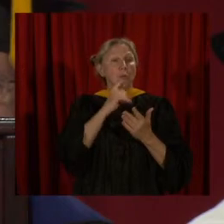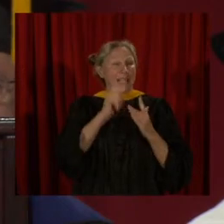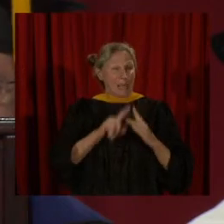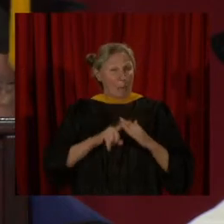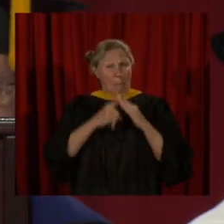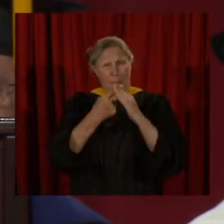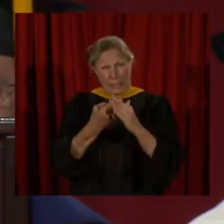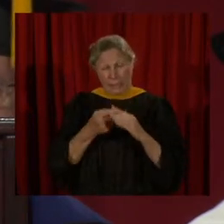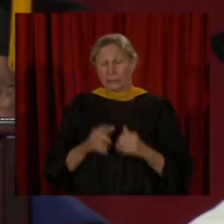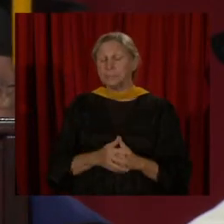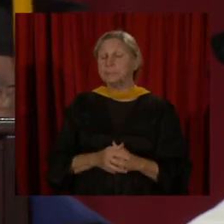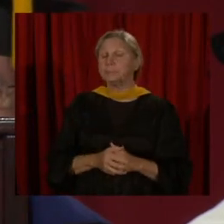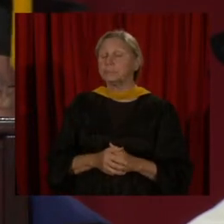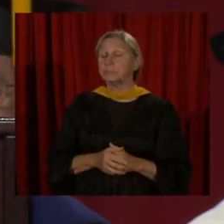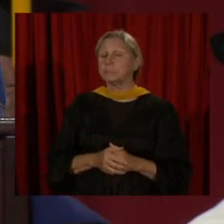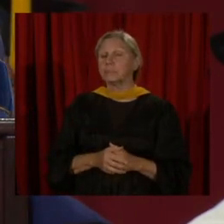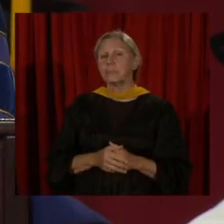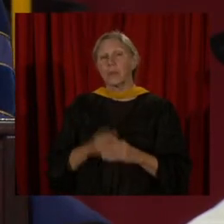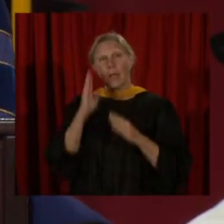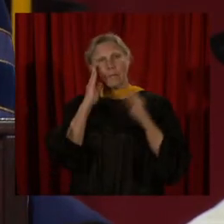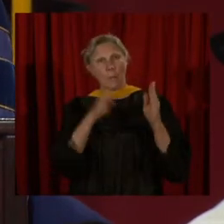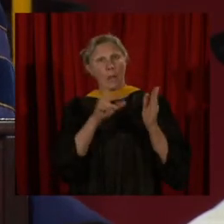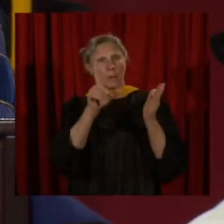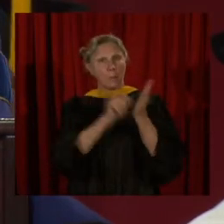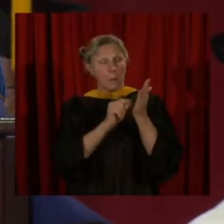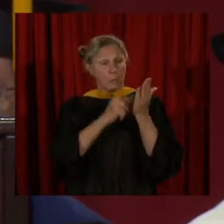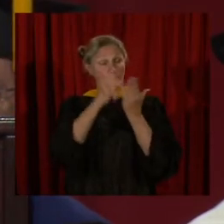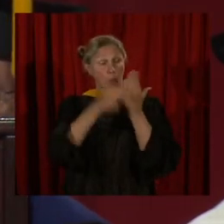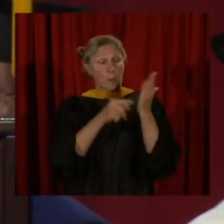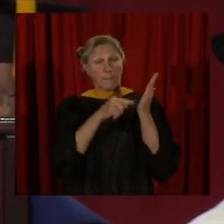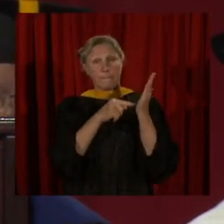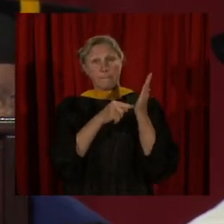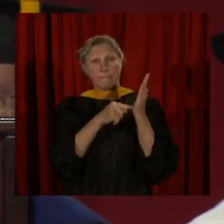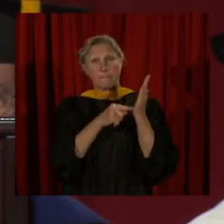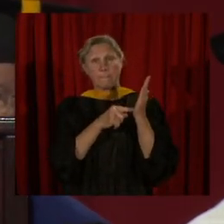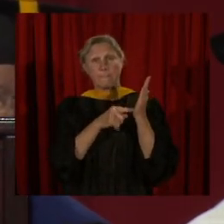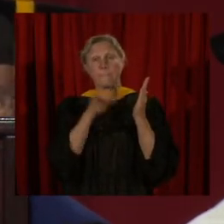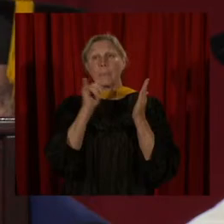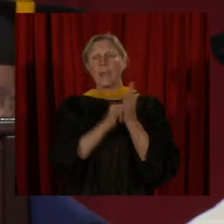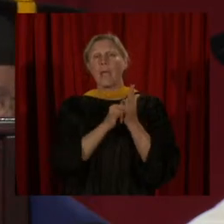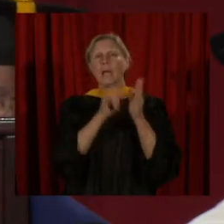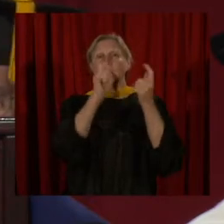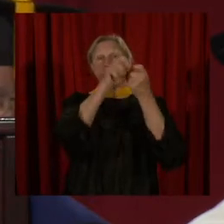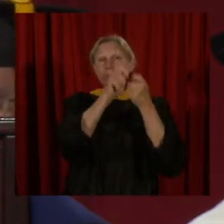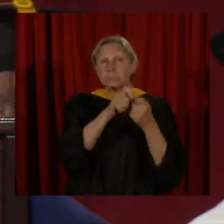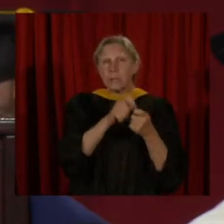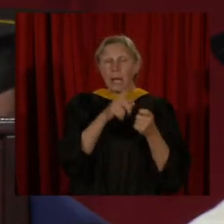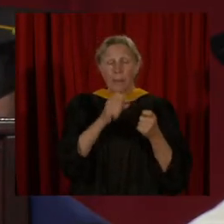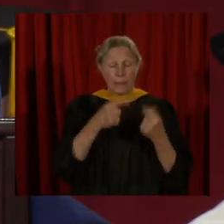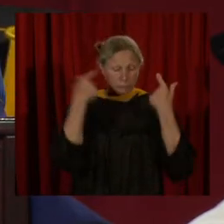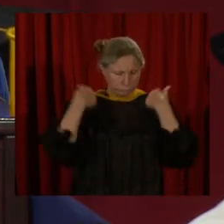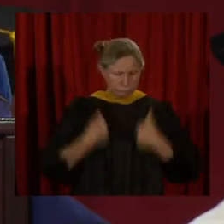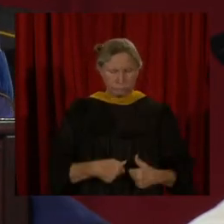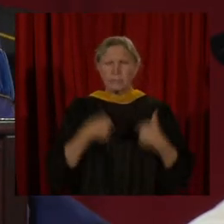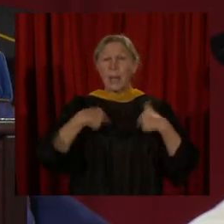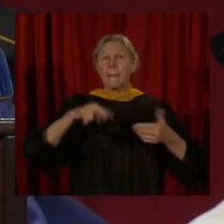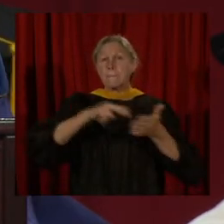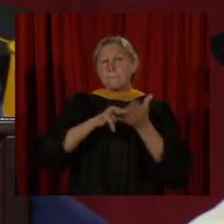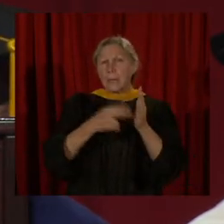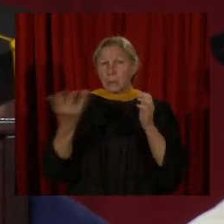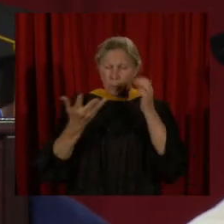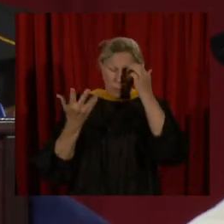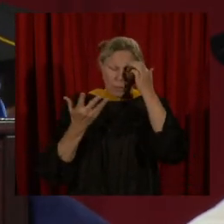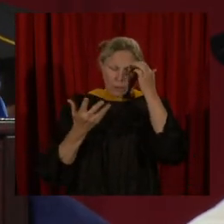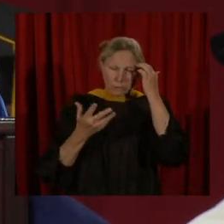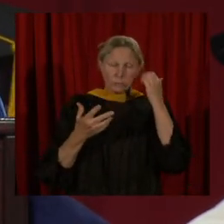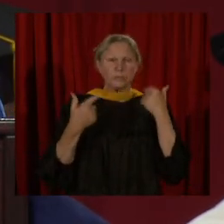would like to direct your attention to the printed program. You can find details about the adornments worn by our students